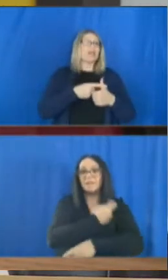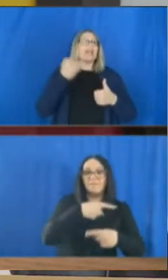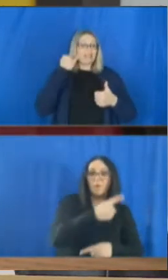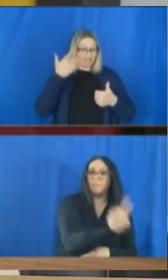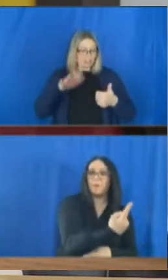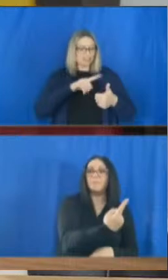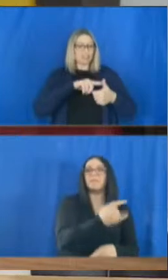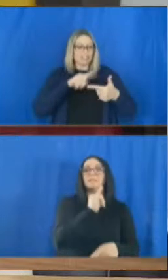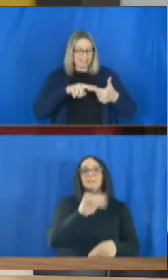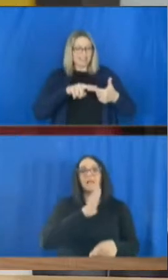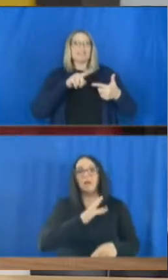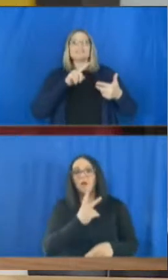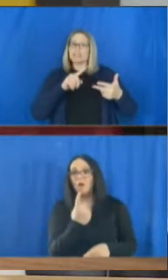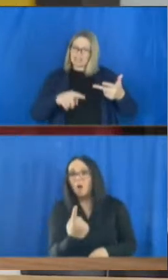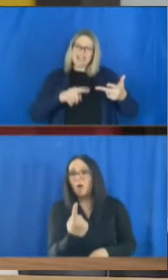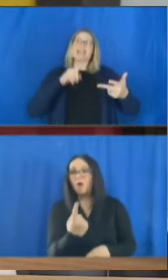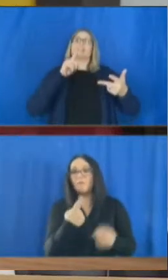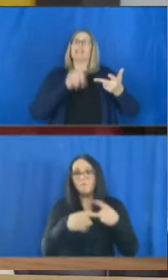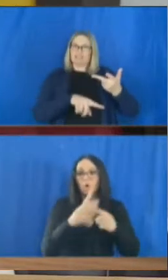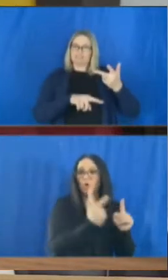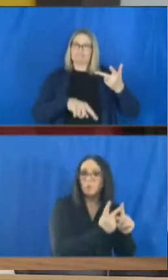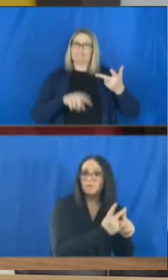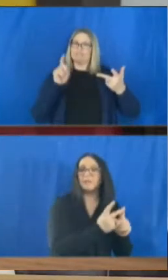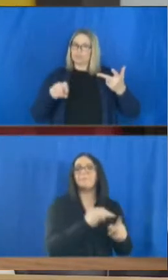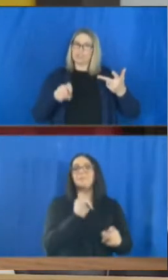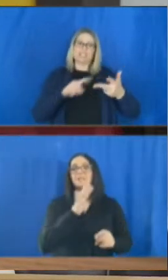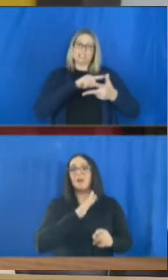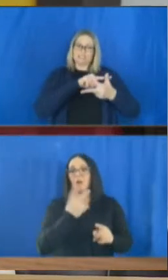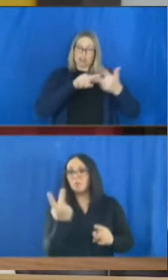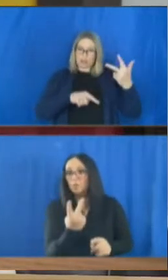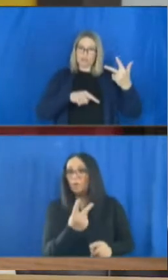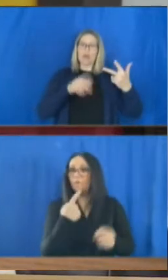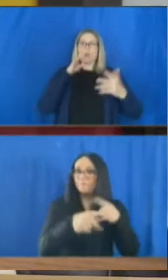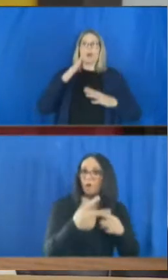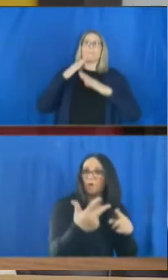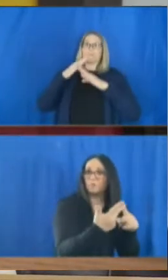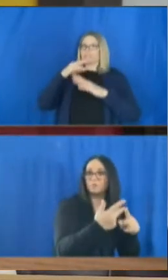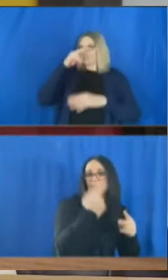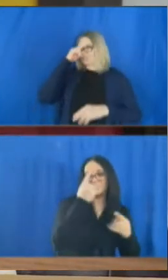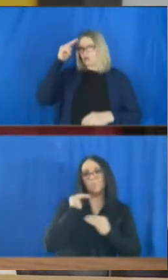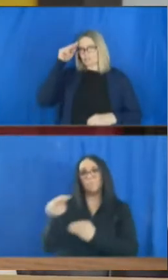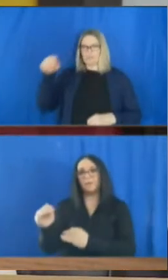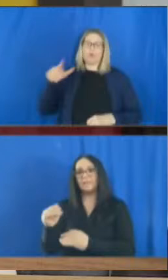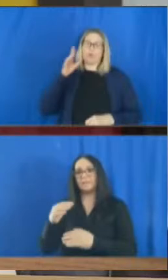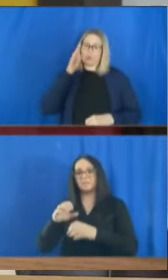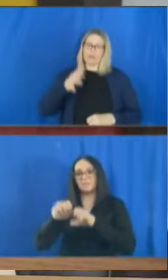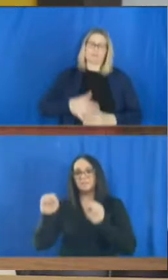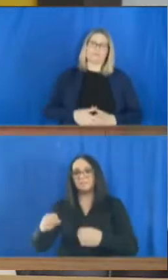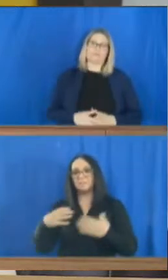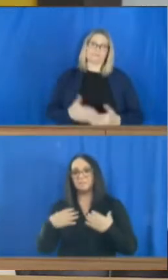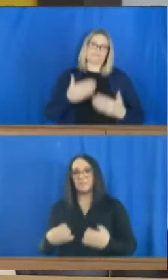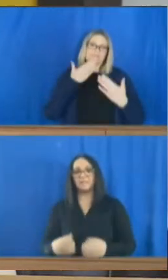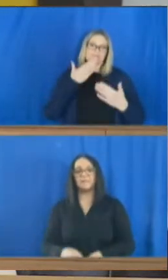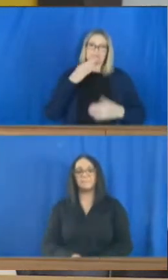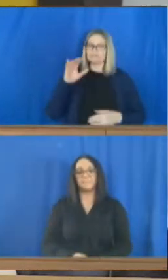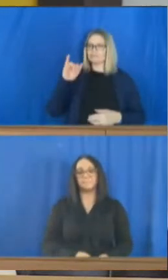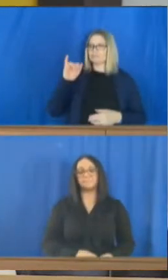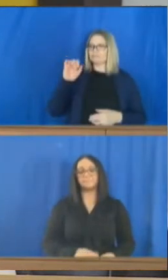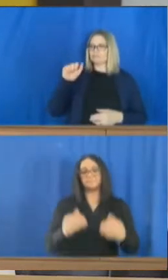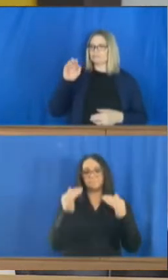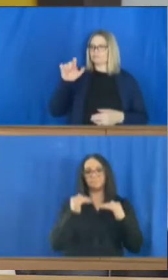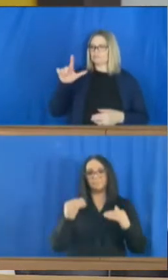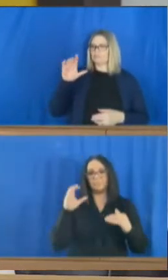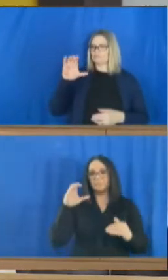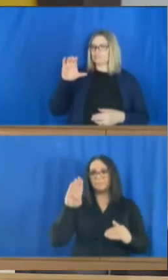Can you hear me? Little louder, please. Hi, can you hear me okay? Yes, thank you. Great.